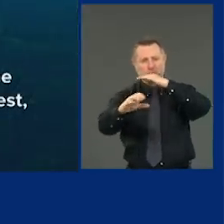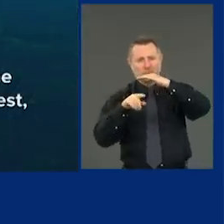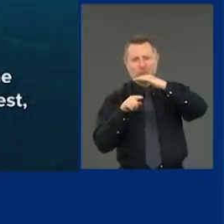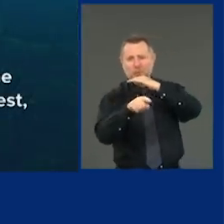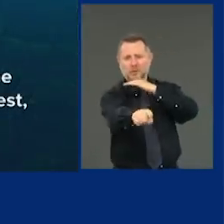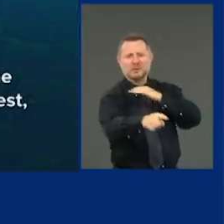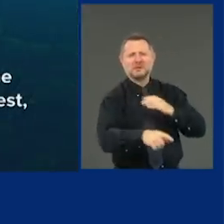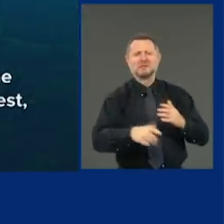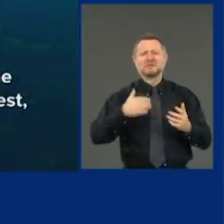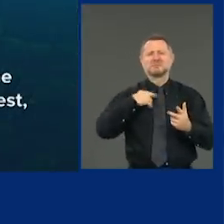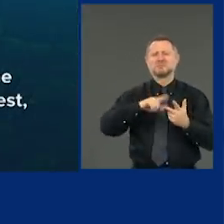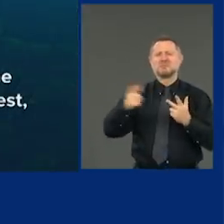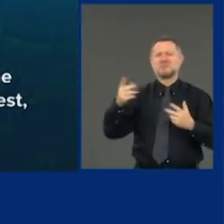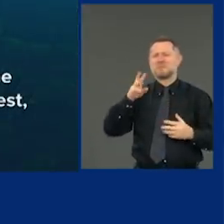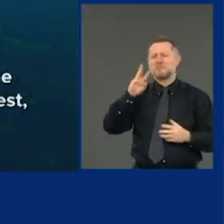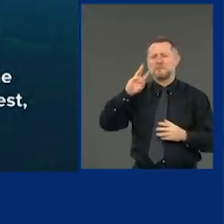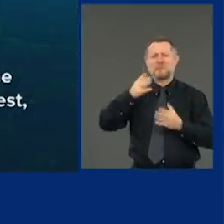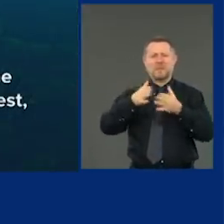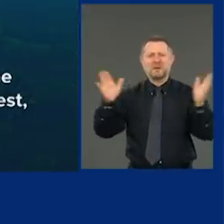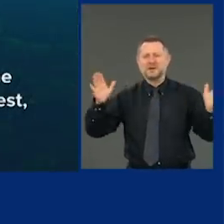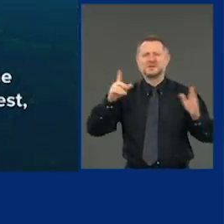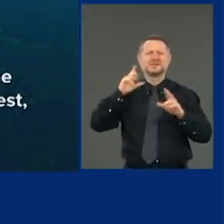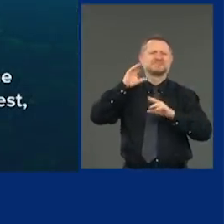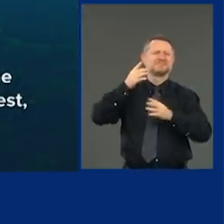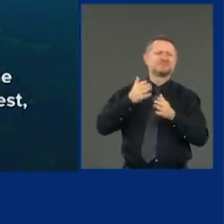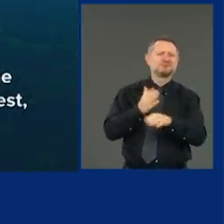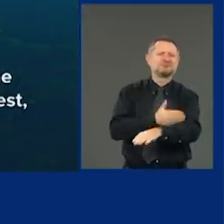public improvements that made the nation